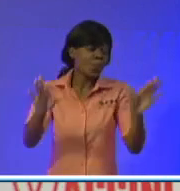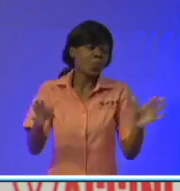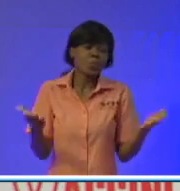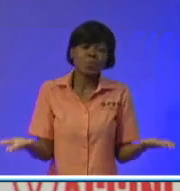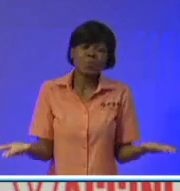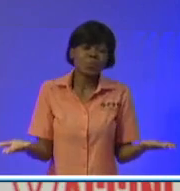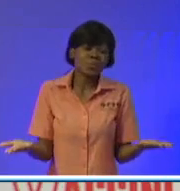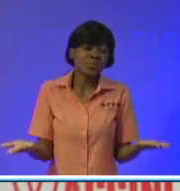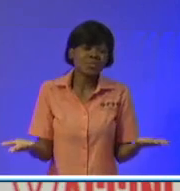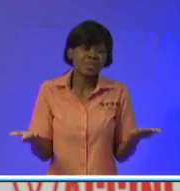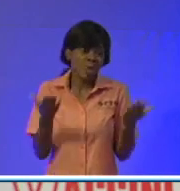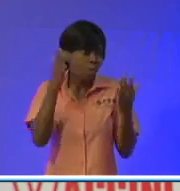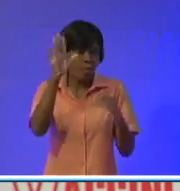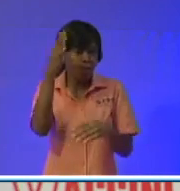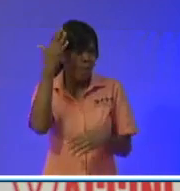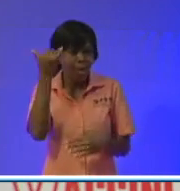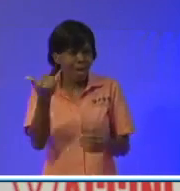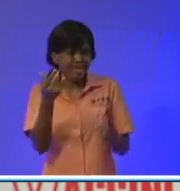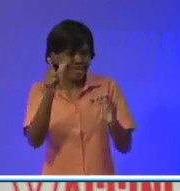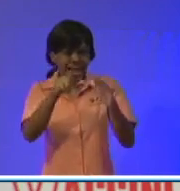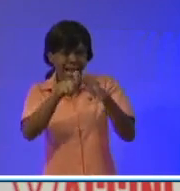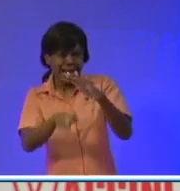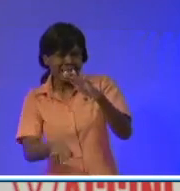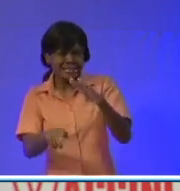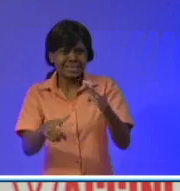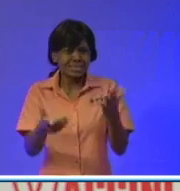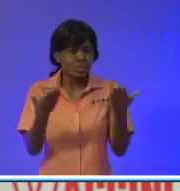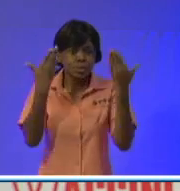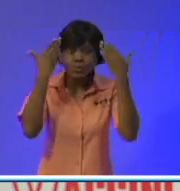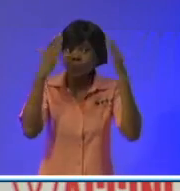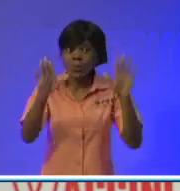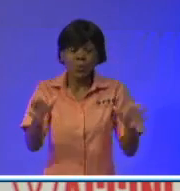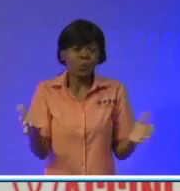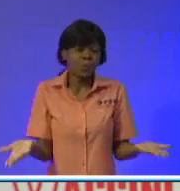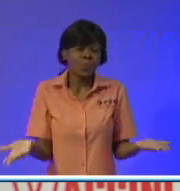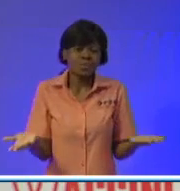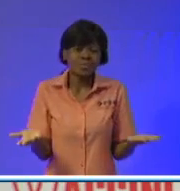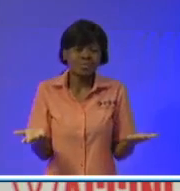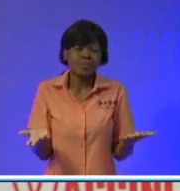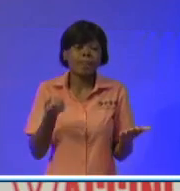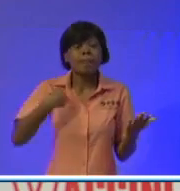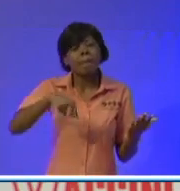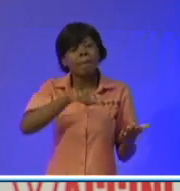its arrival in Trinidad and Tobago as serious.